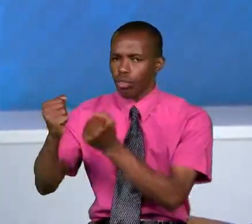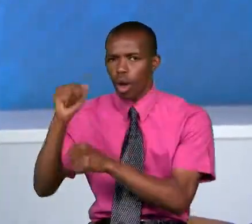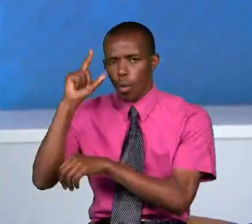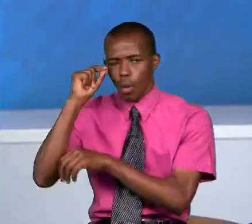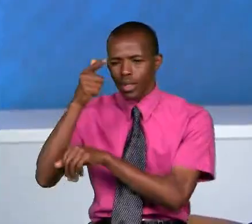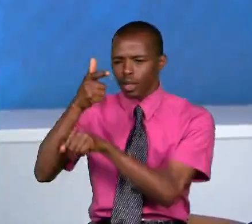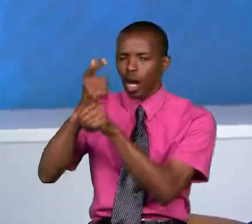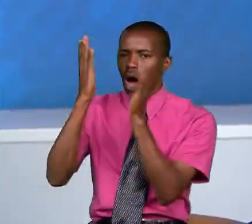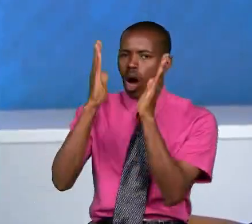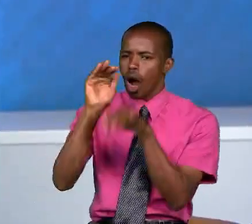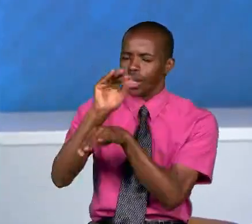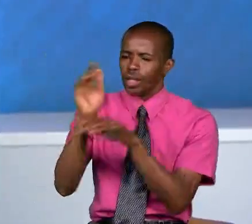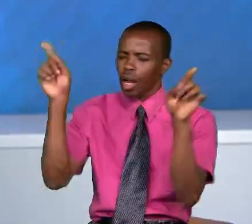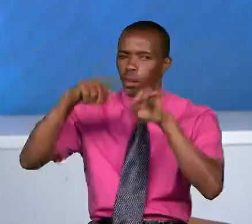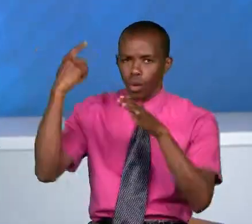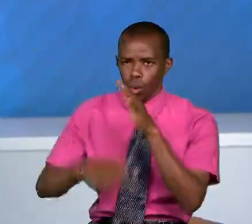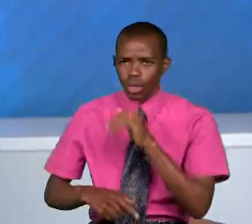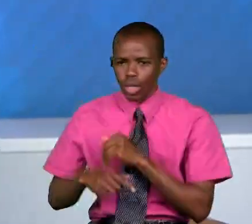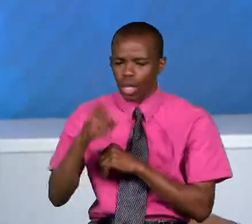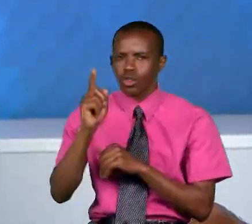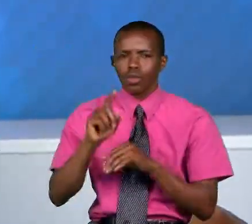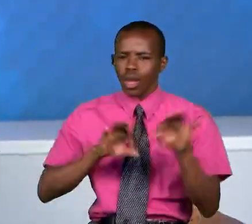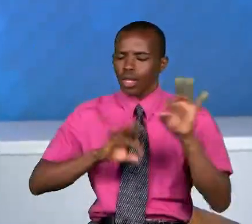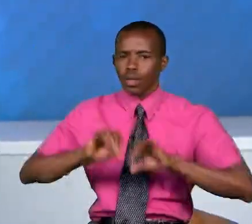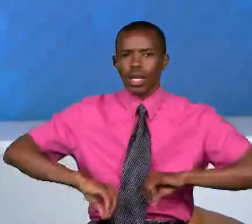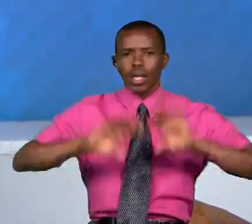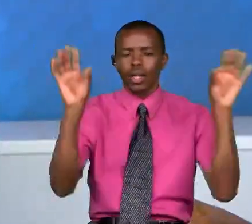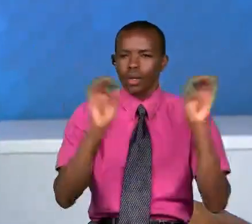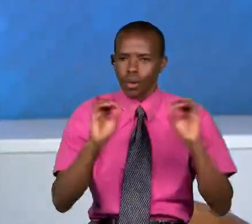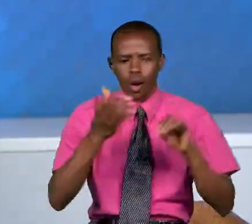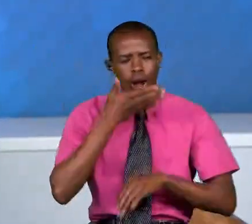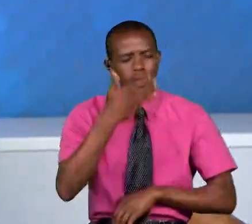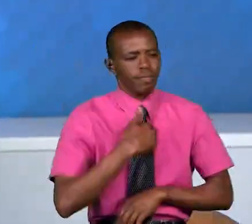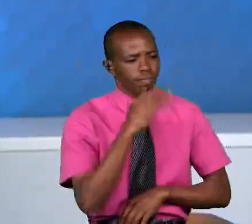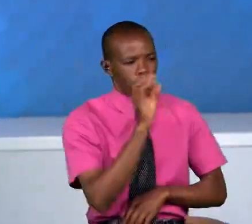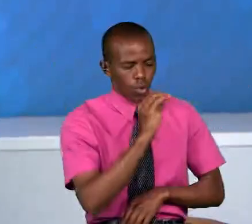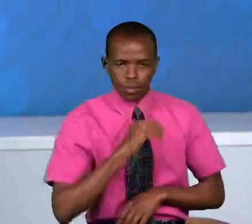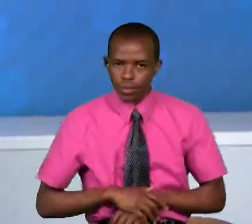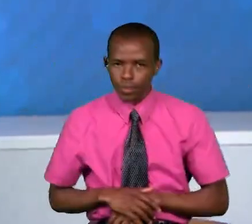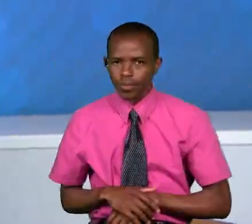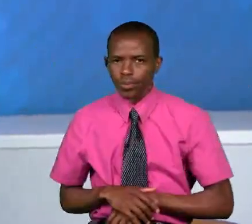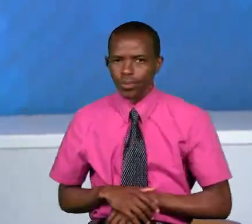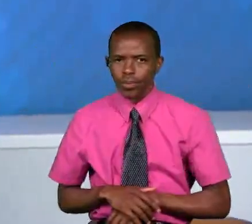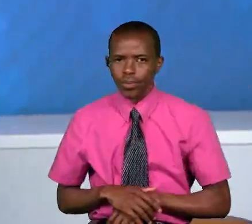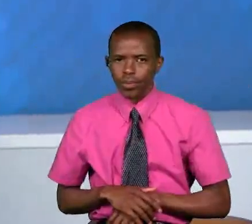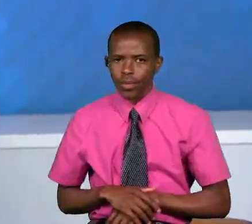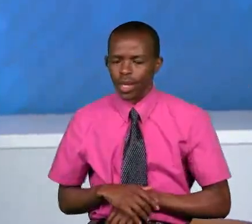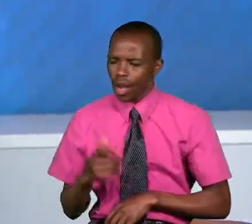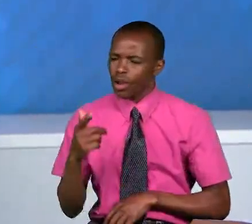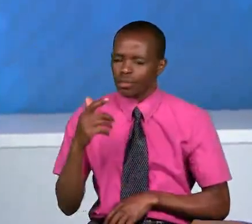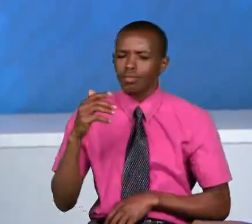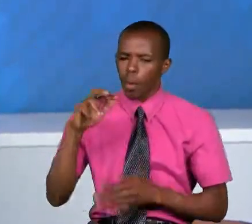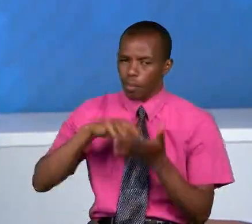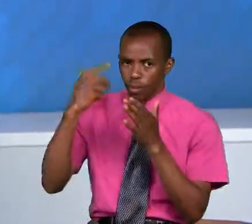what happened. And, you know, he didn't come out clearly to say this is. Yeah. And so that it goes on to tell me that,